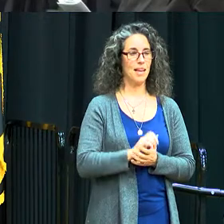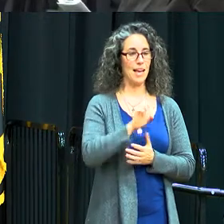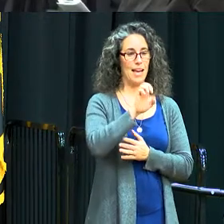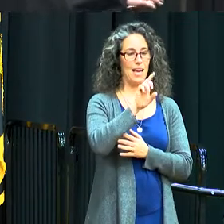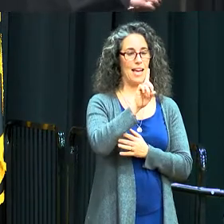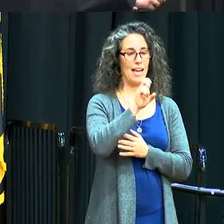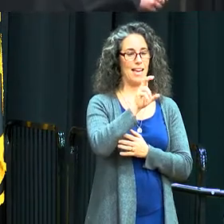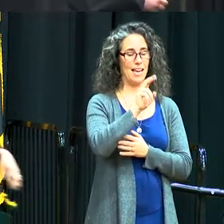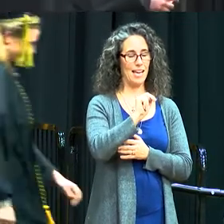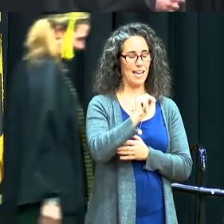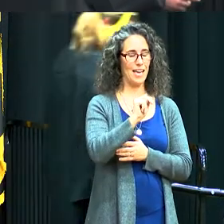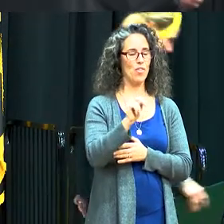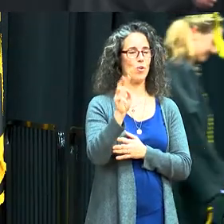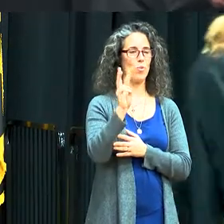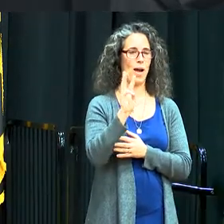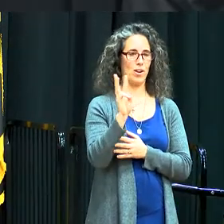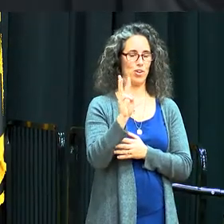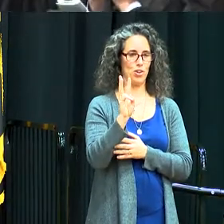Catherine Wagner.